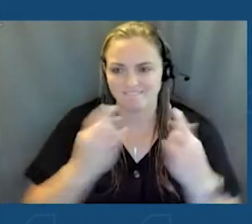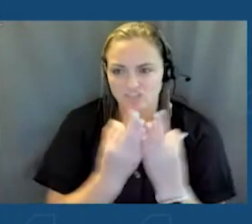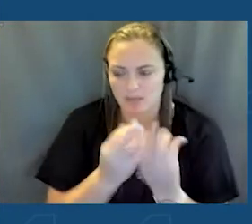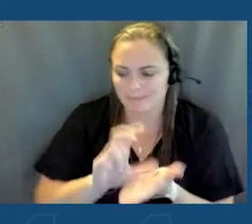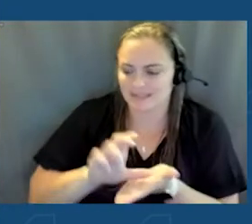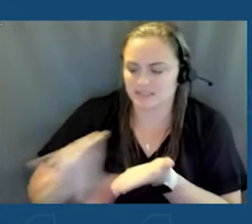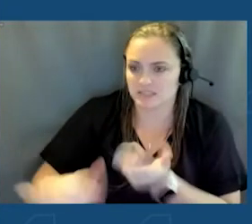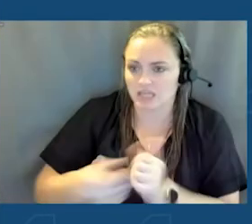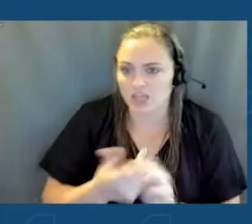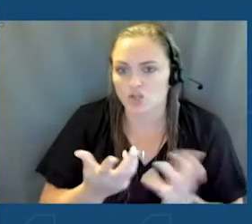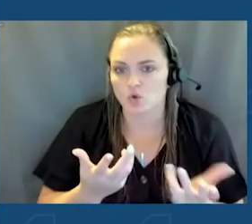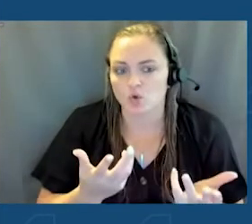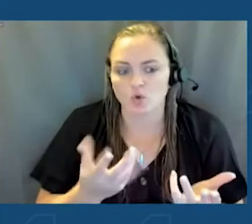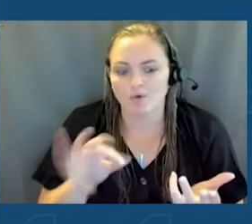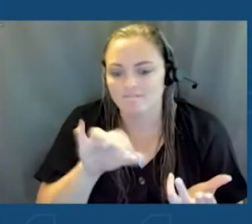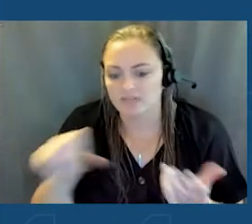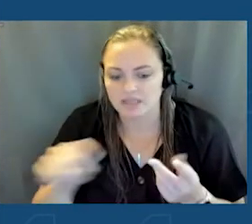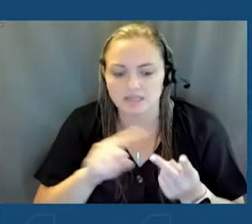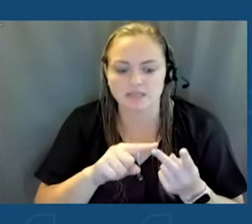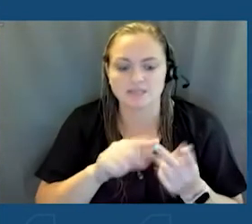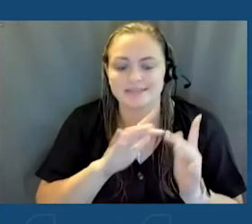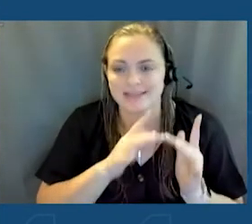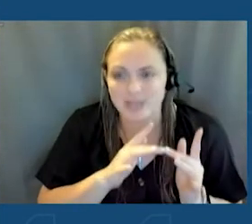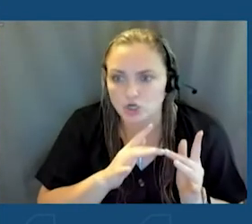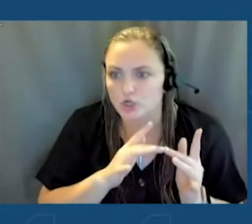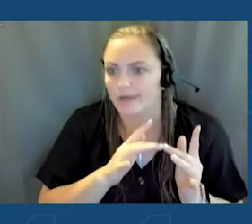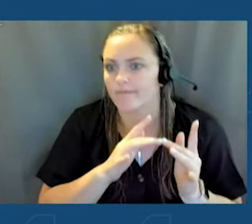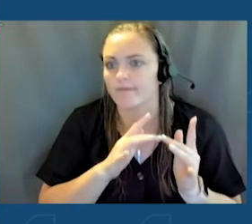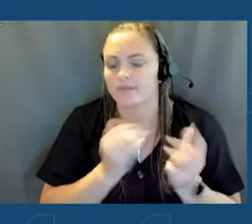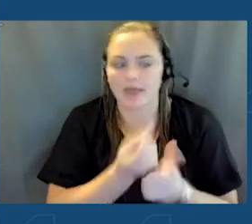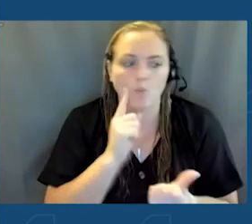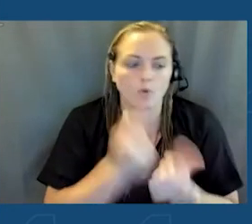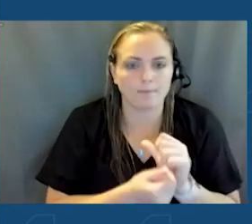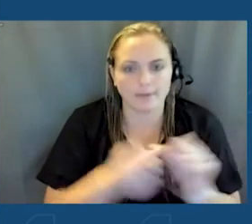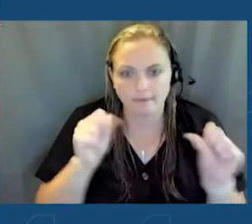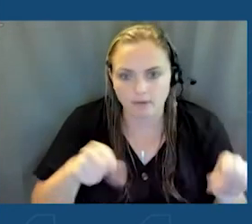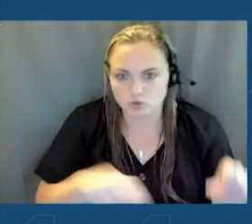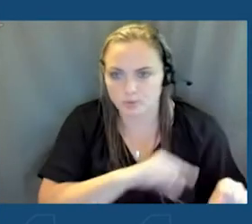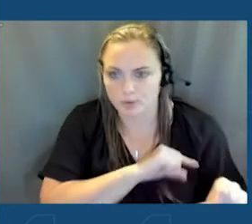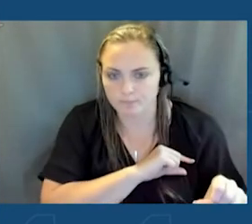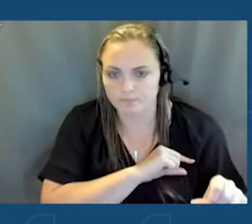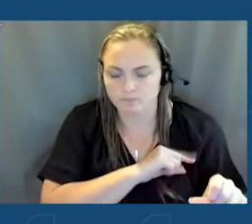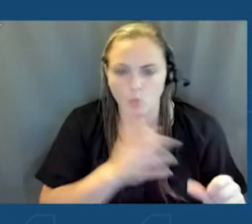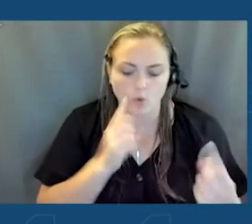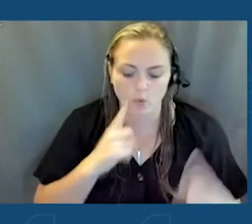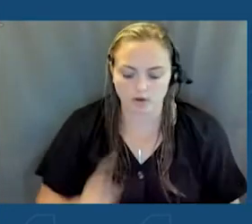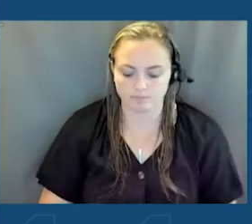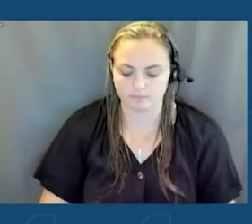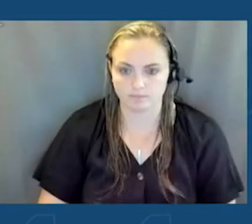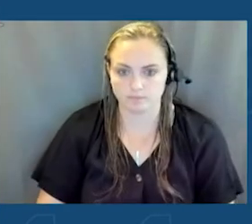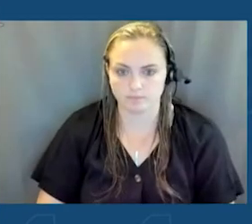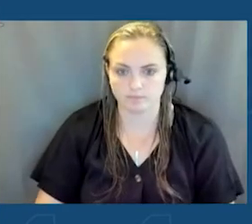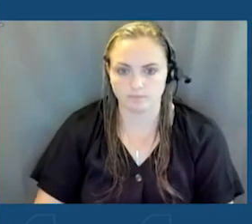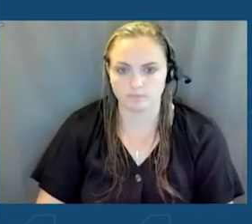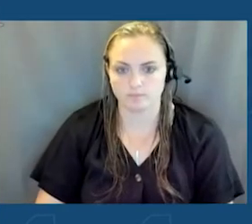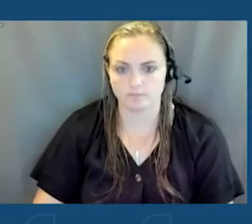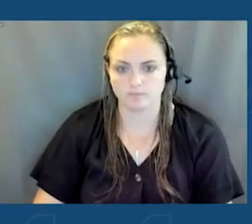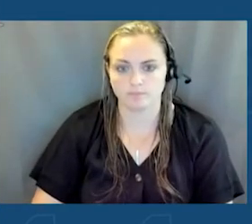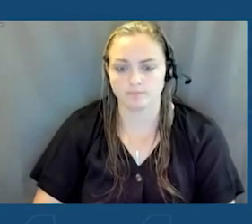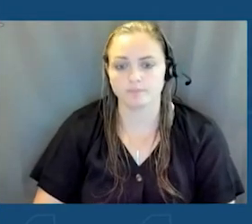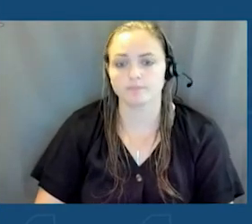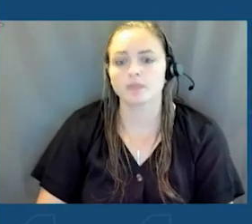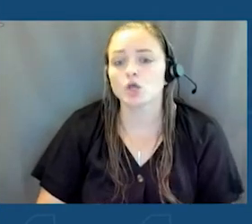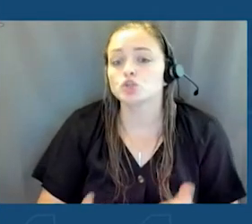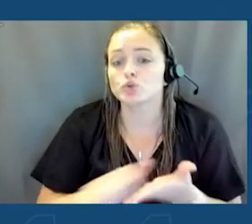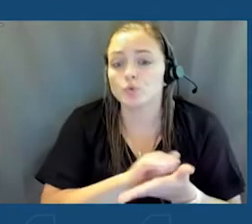and into the internet of anybody who might be eligible. So it'll work. The New York State, with this funding, will be able to